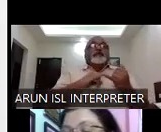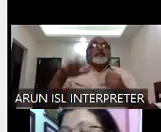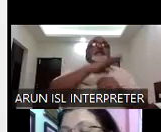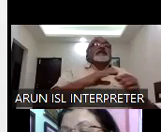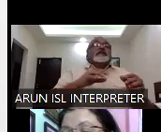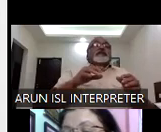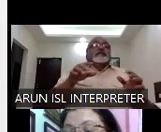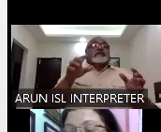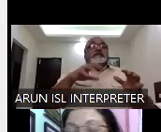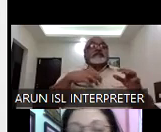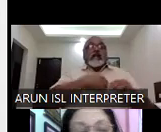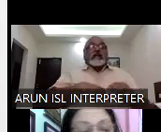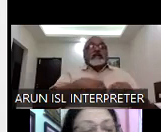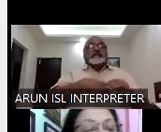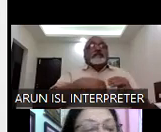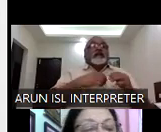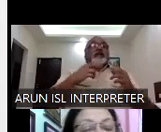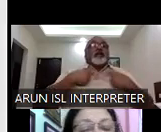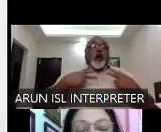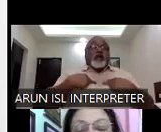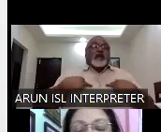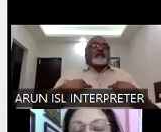how do you able to implement